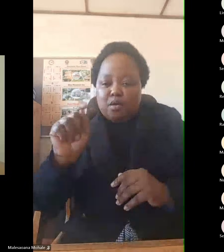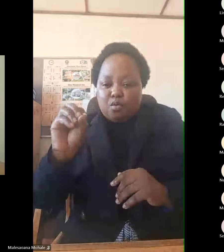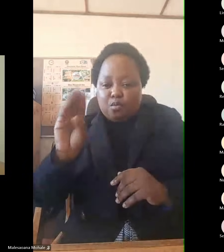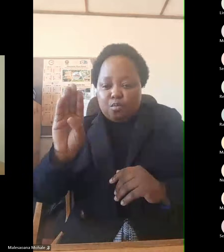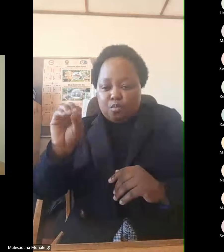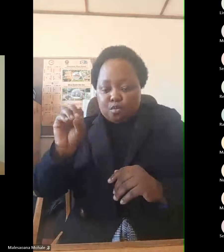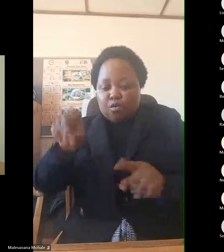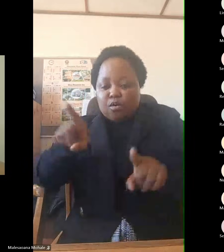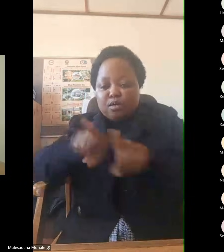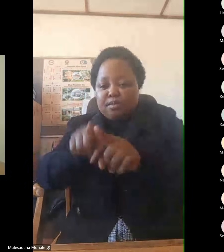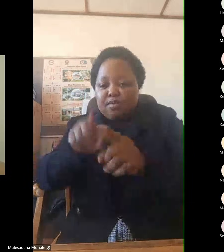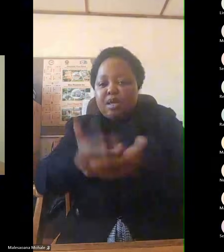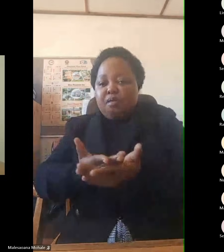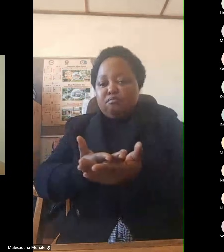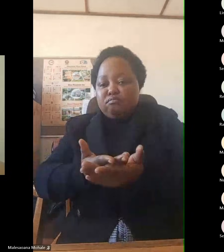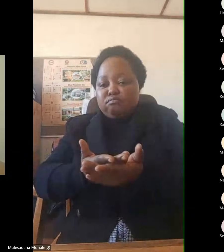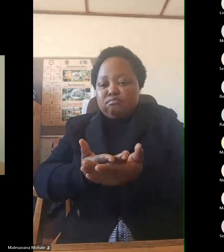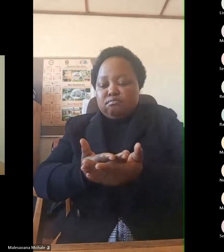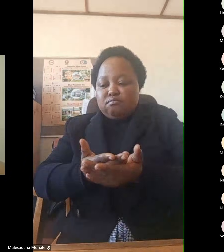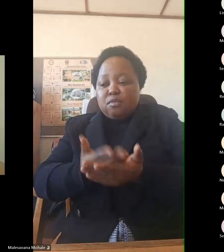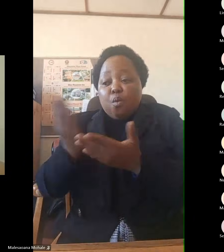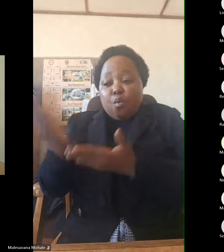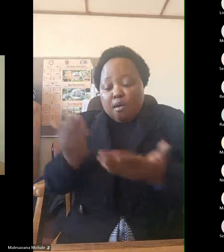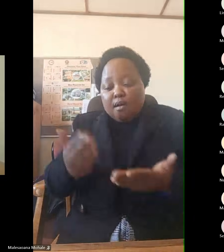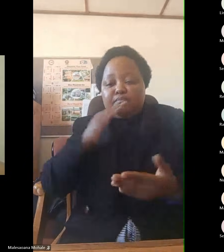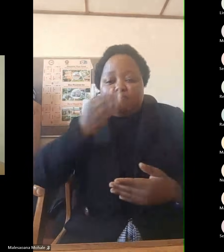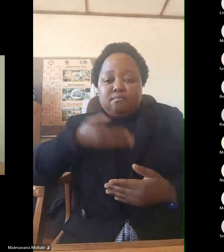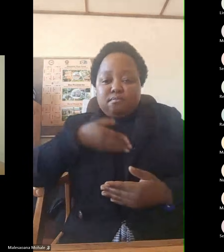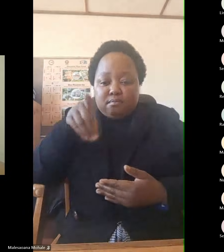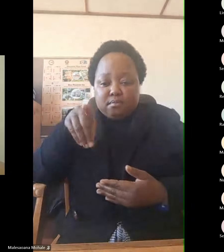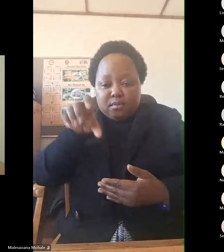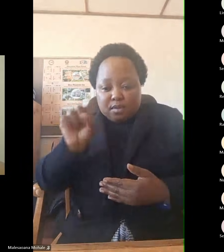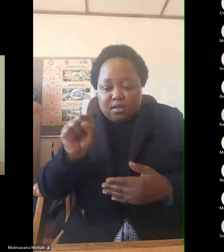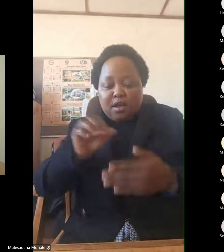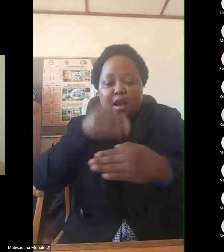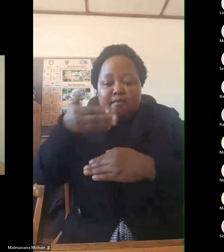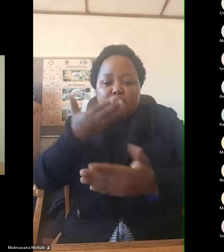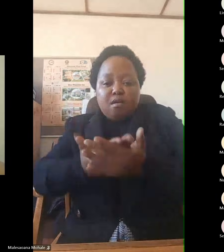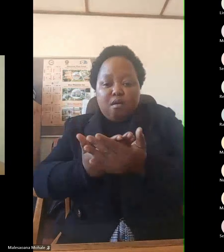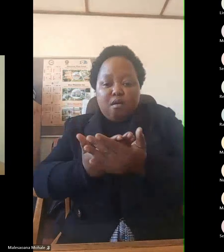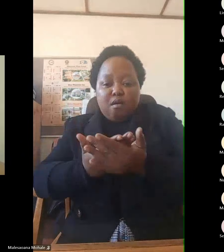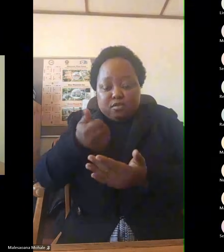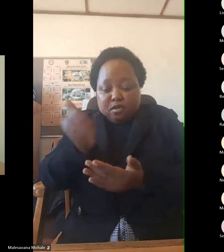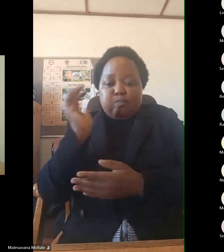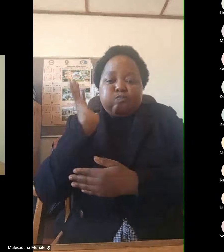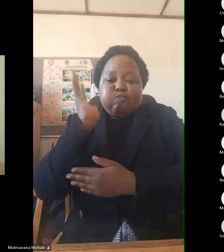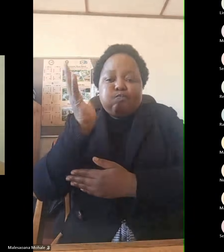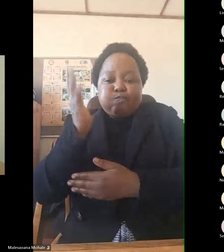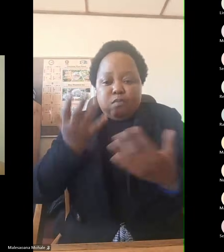Pierce to give us his opening remarks. Thank you.